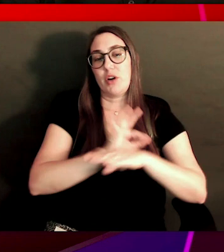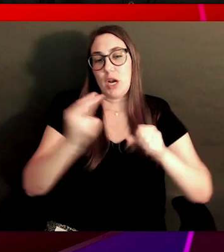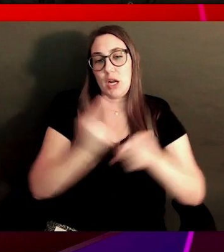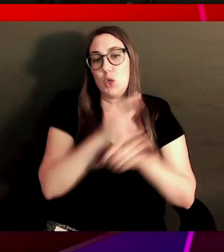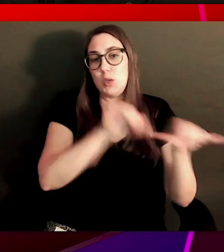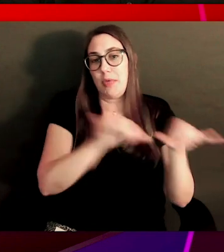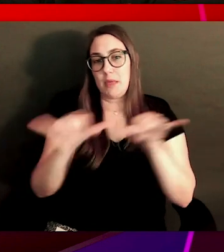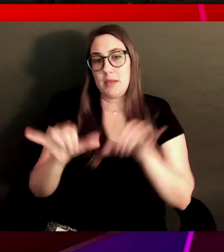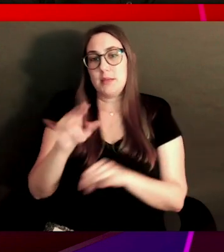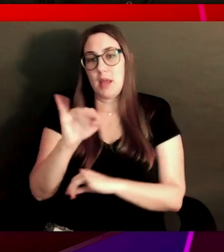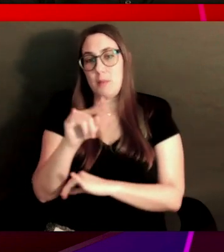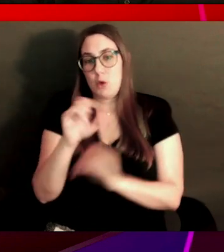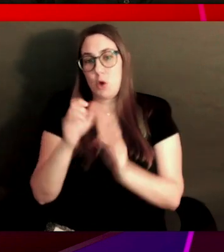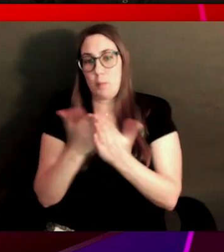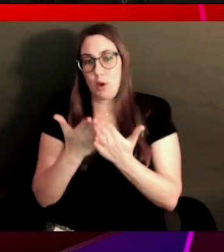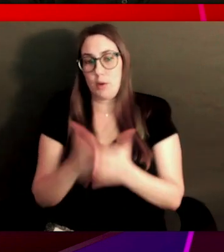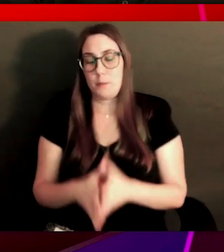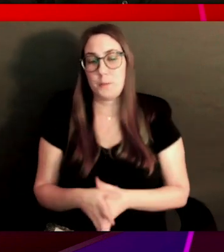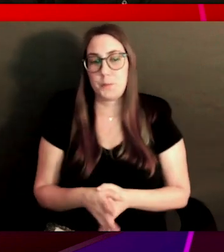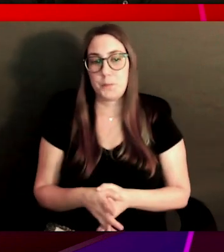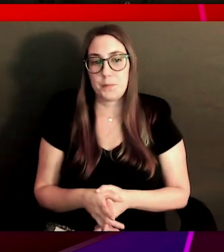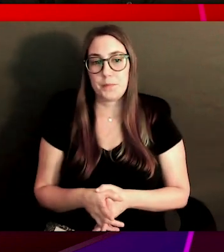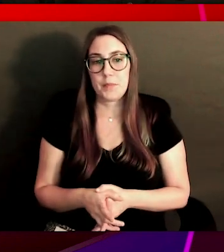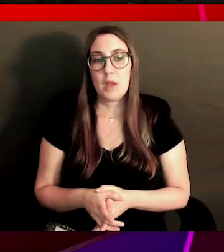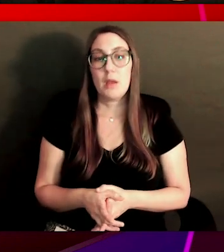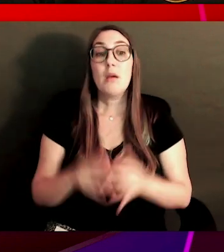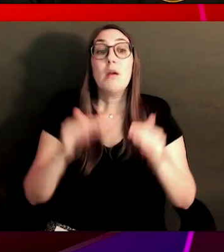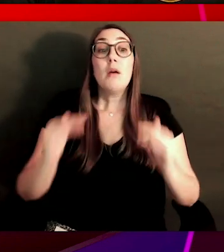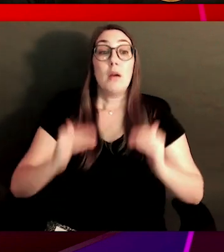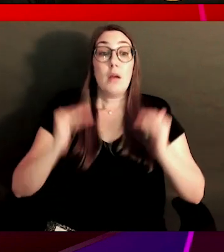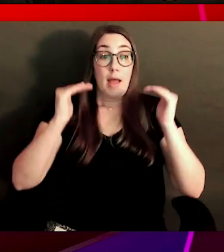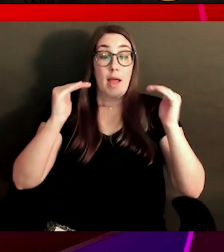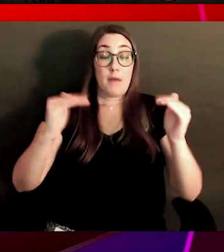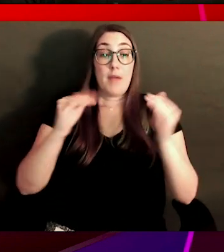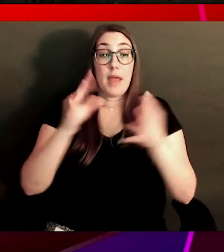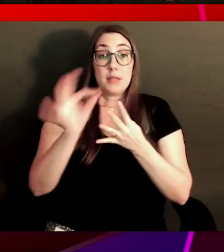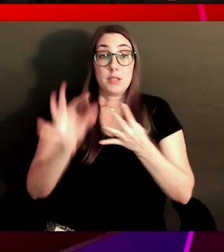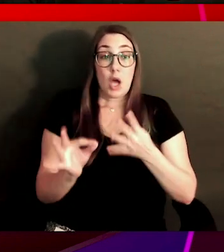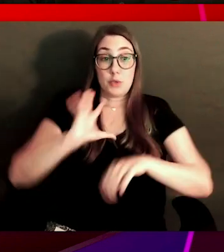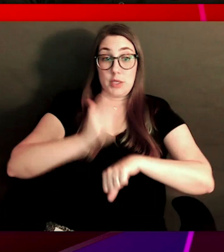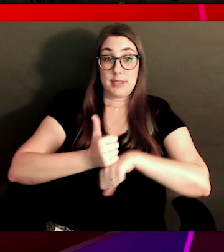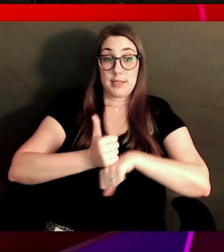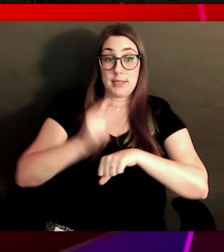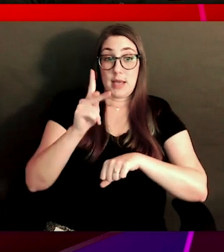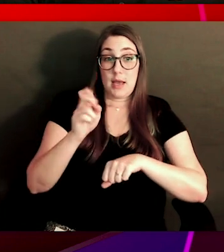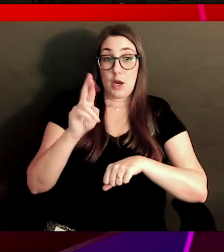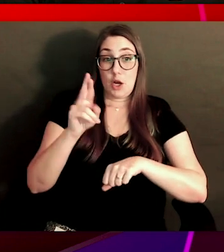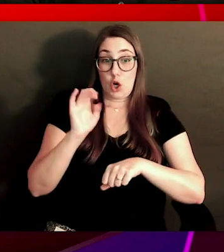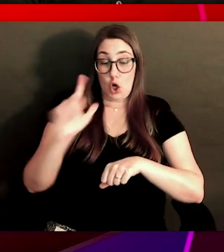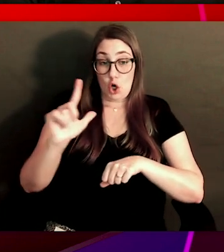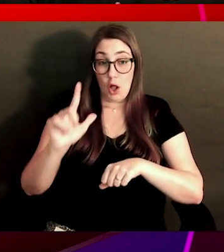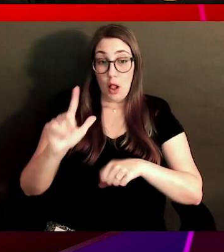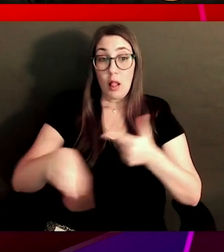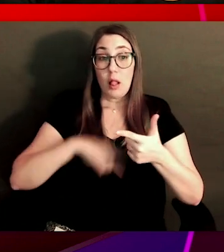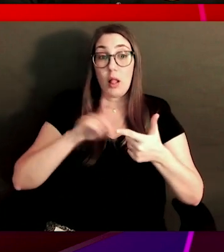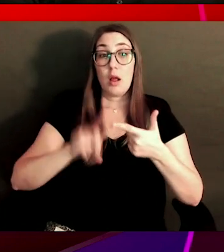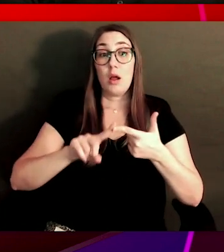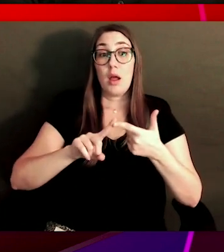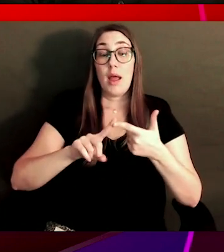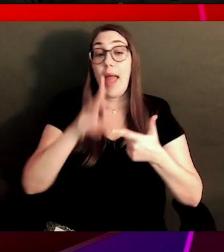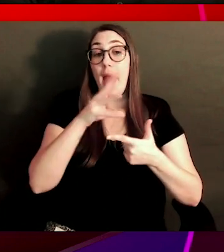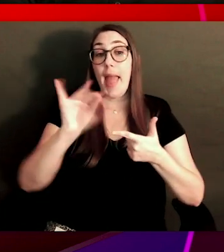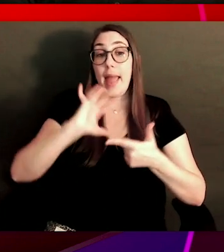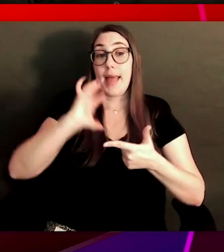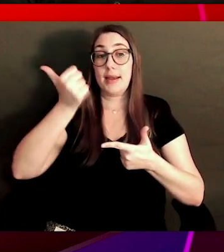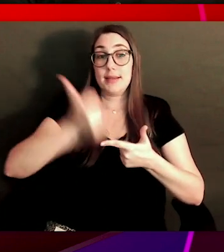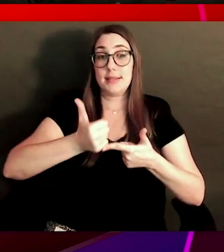notebook. There's advanced options. I can set the kernel that I want this to run with, as well as the ability to set the role